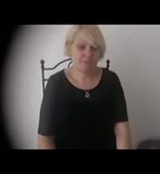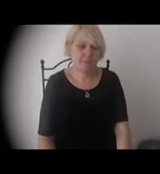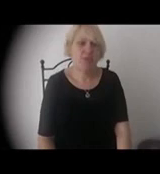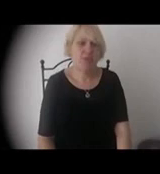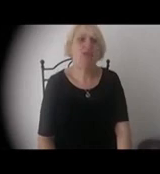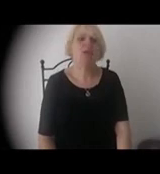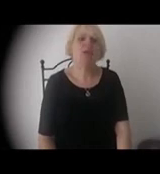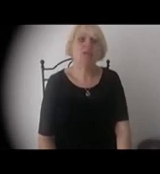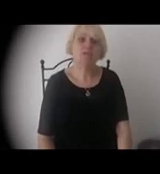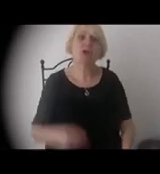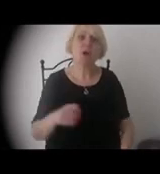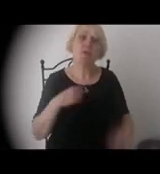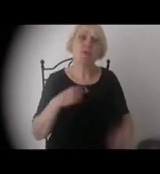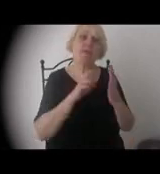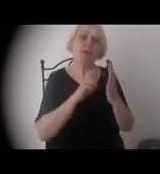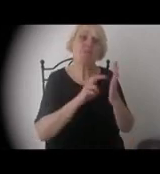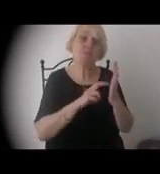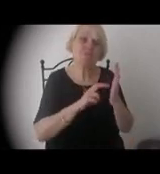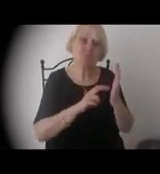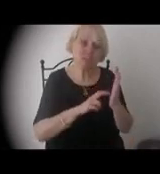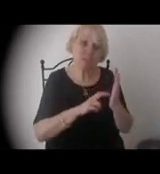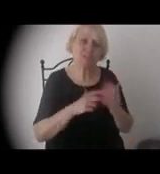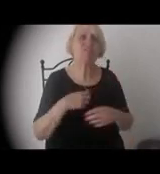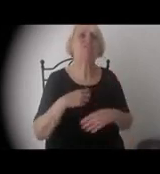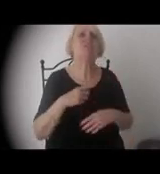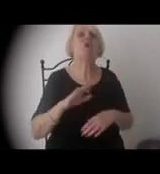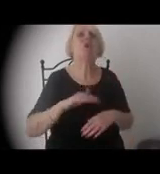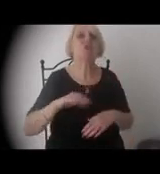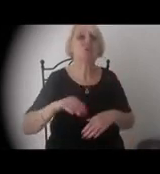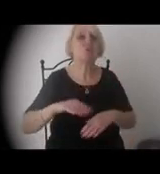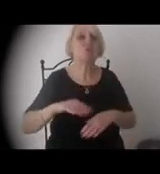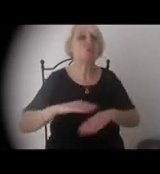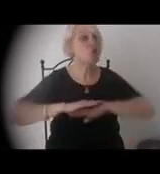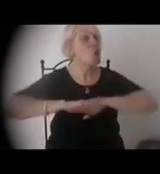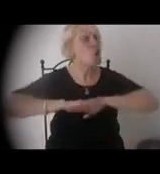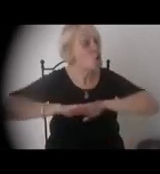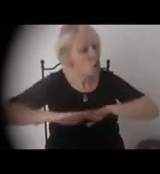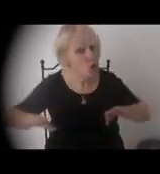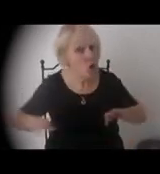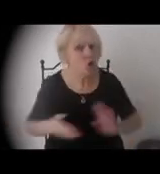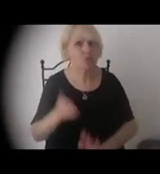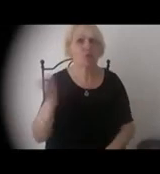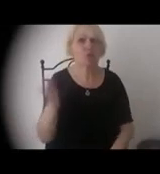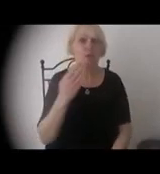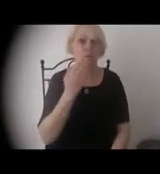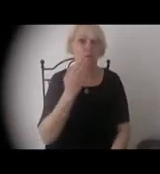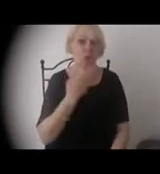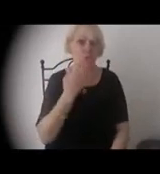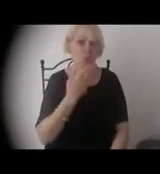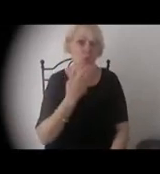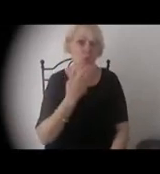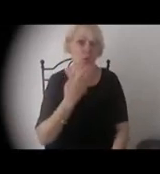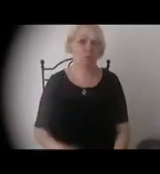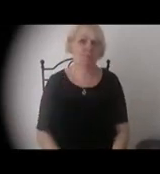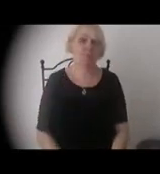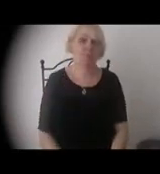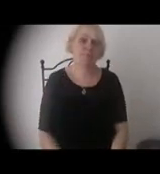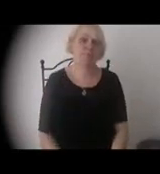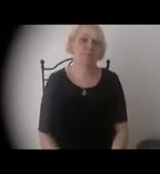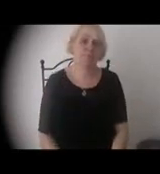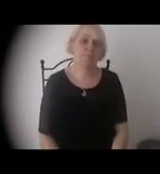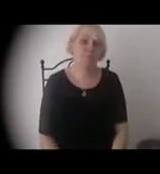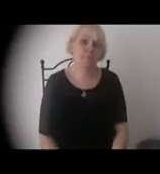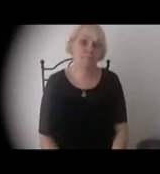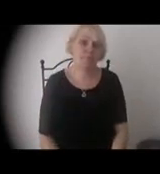register? Will there be oversight for those who are not attending for whatever reason? So that is the